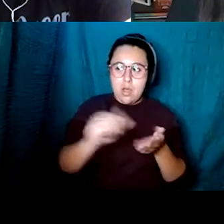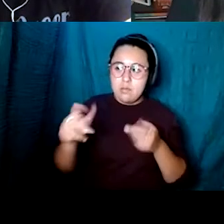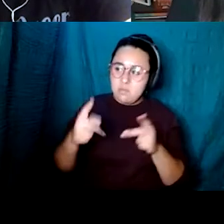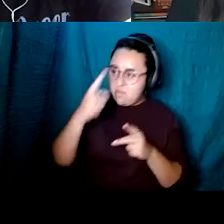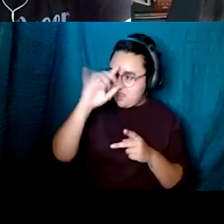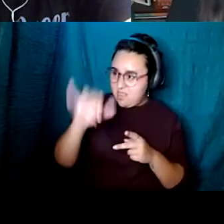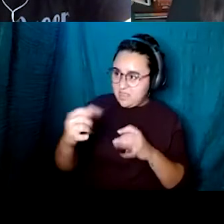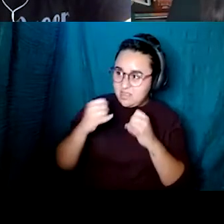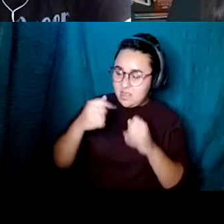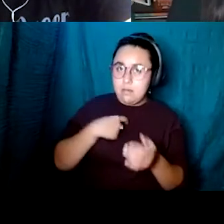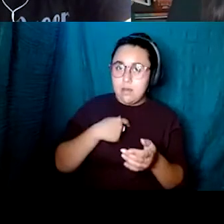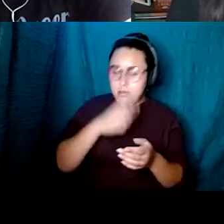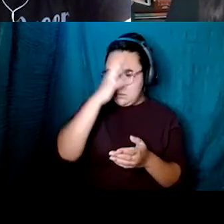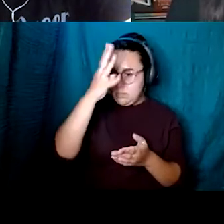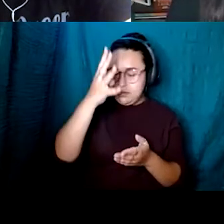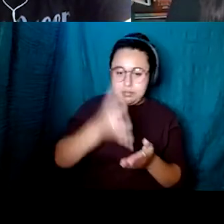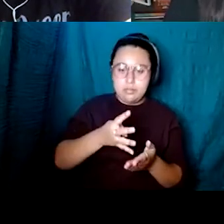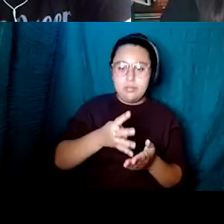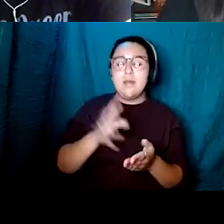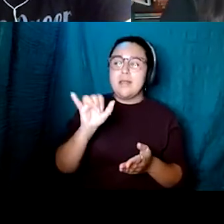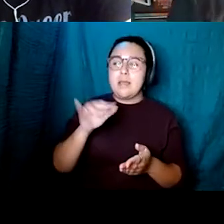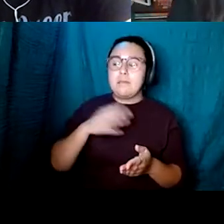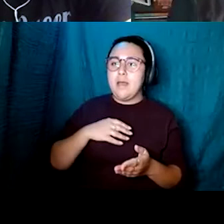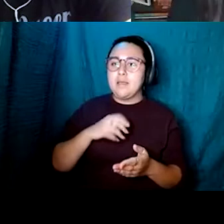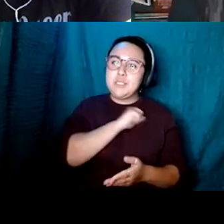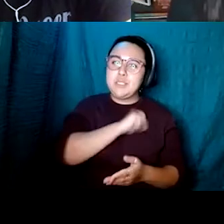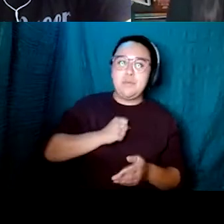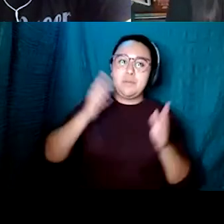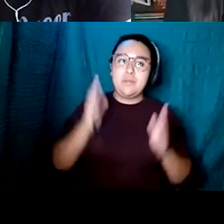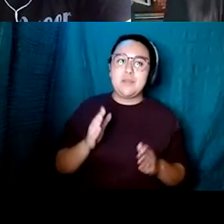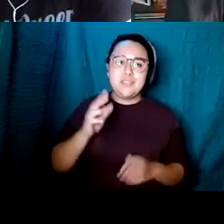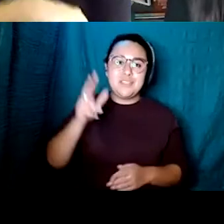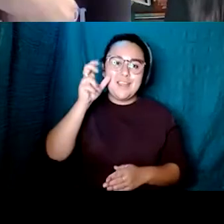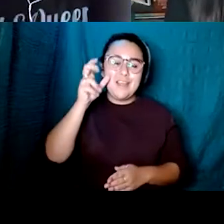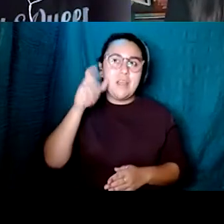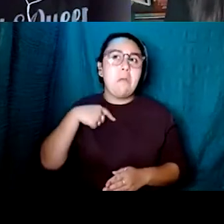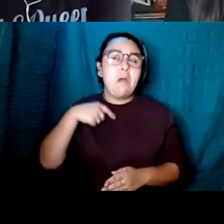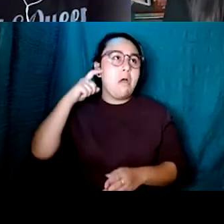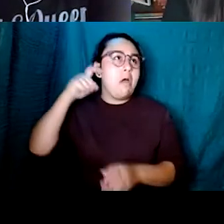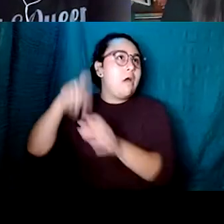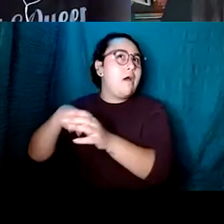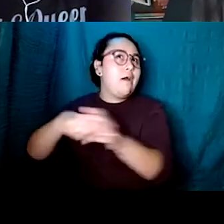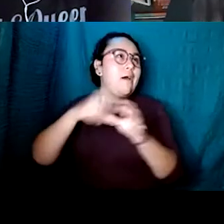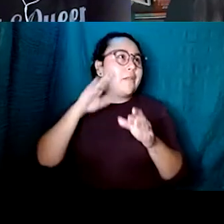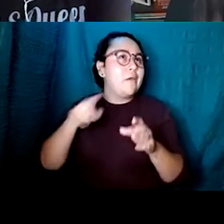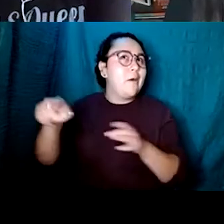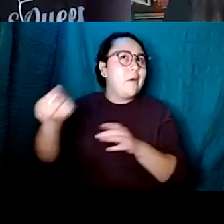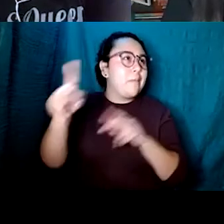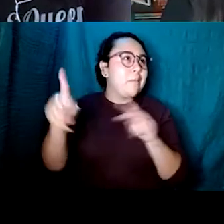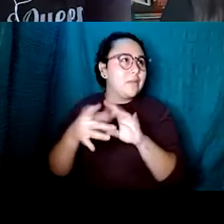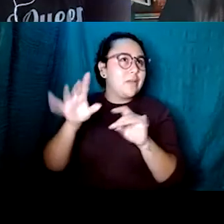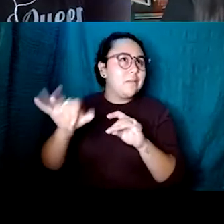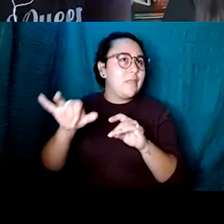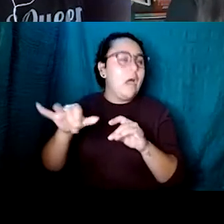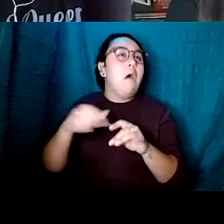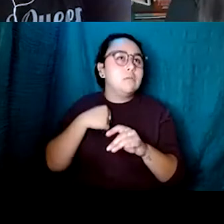little bionic woman hearing listen to conversations. I'm like, yeah, I'm hearing conversations about this. And so that's when I